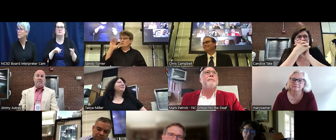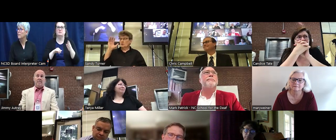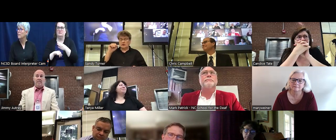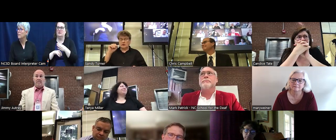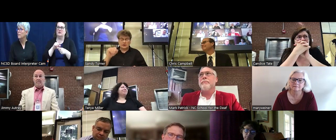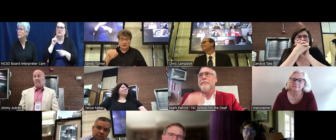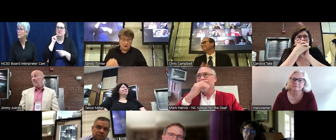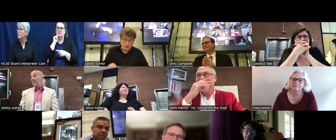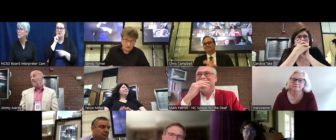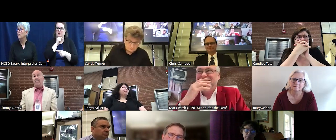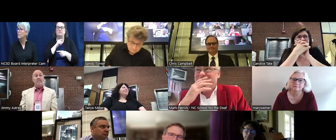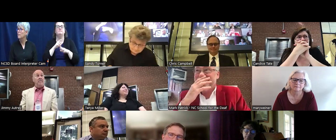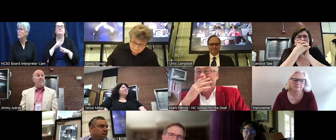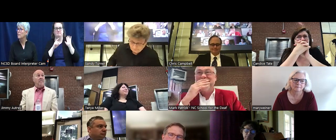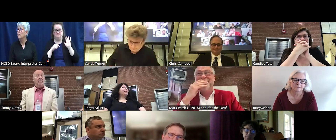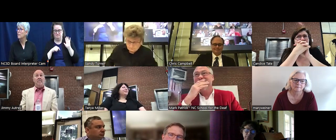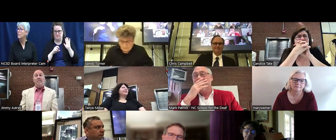Okay.